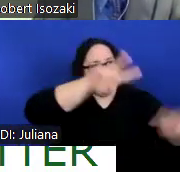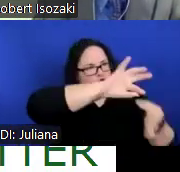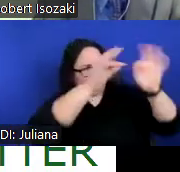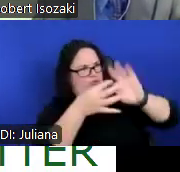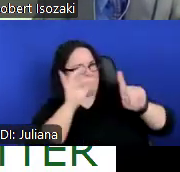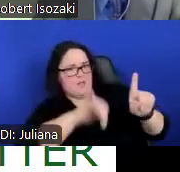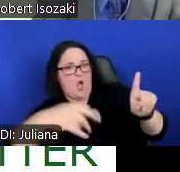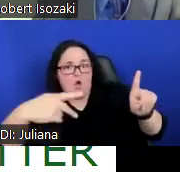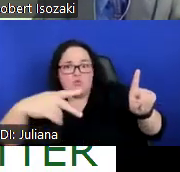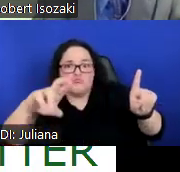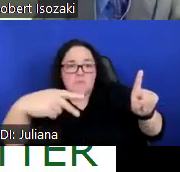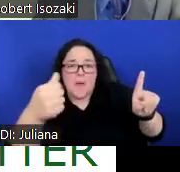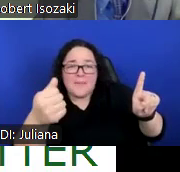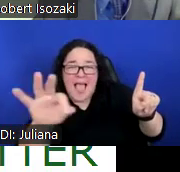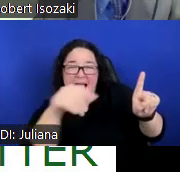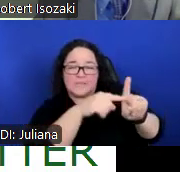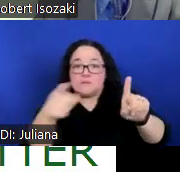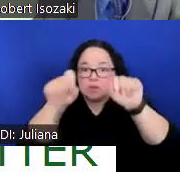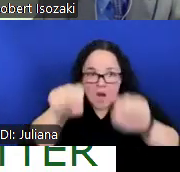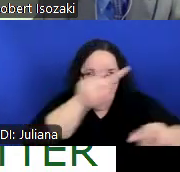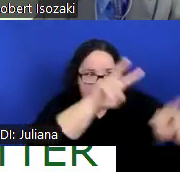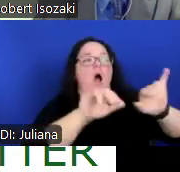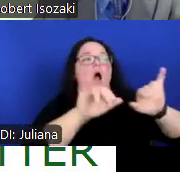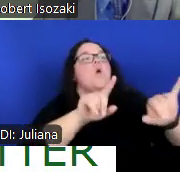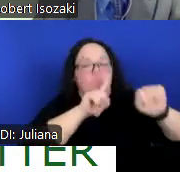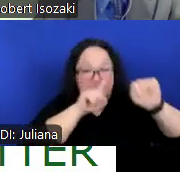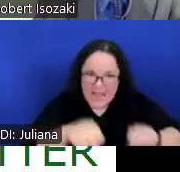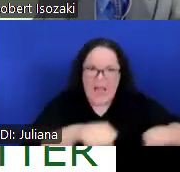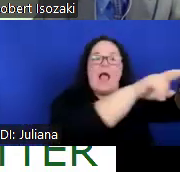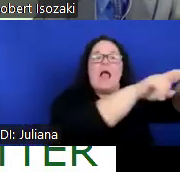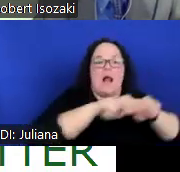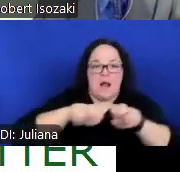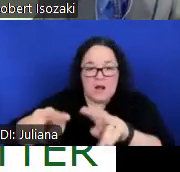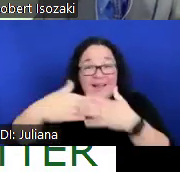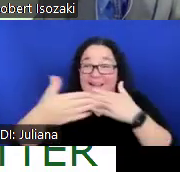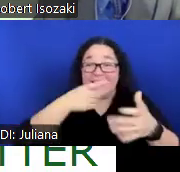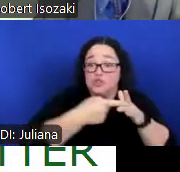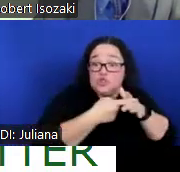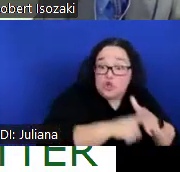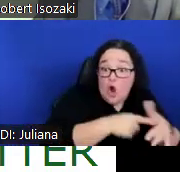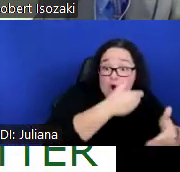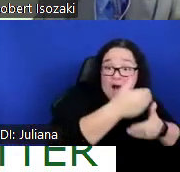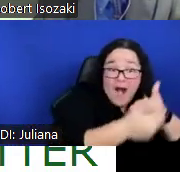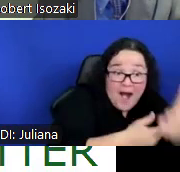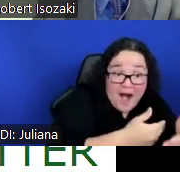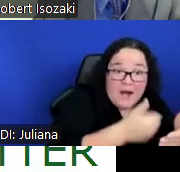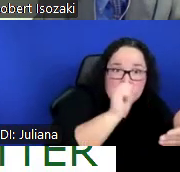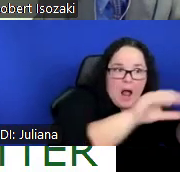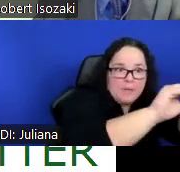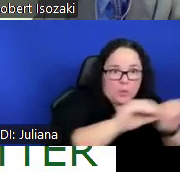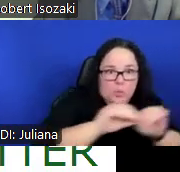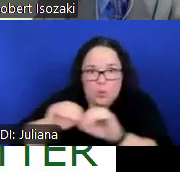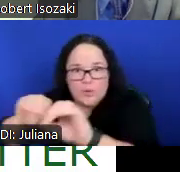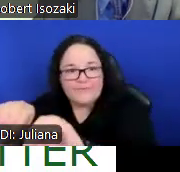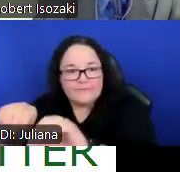were in the middle of the process of filing a proposition to move that. So it'll just be based on the value of the residence